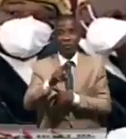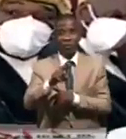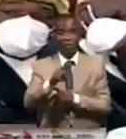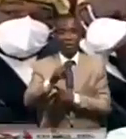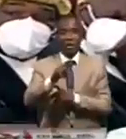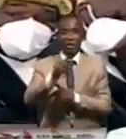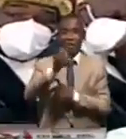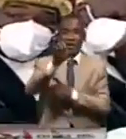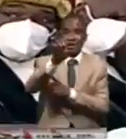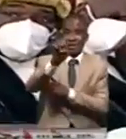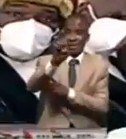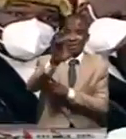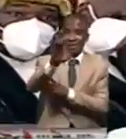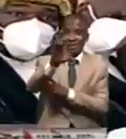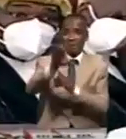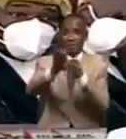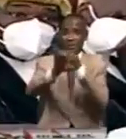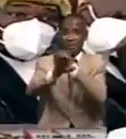the first respondent.